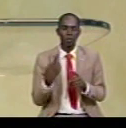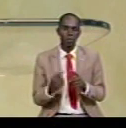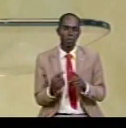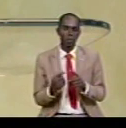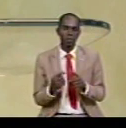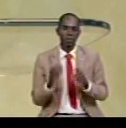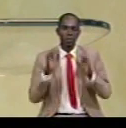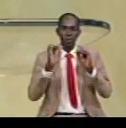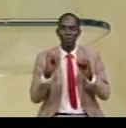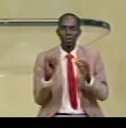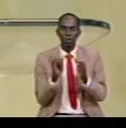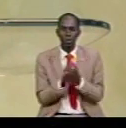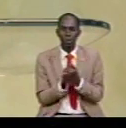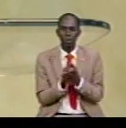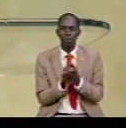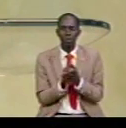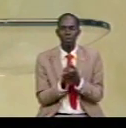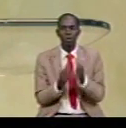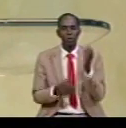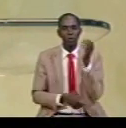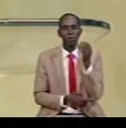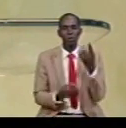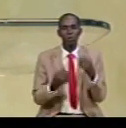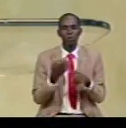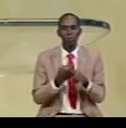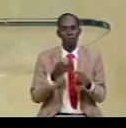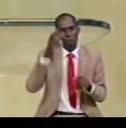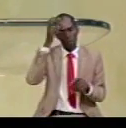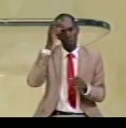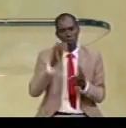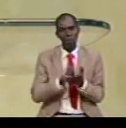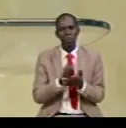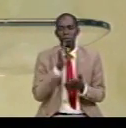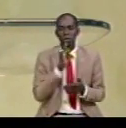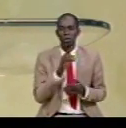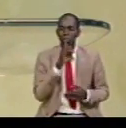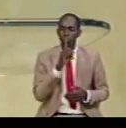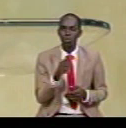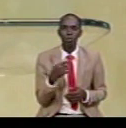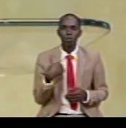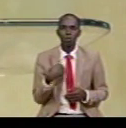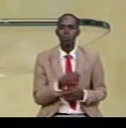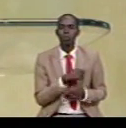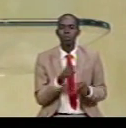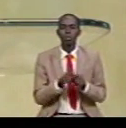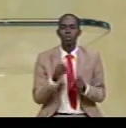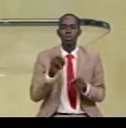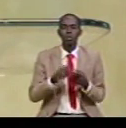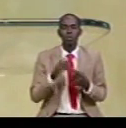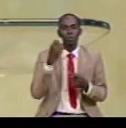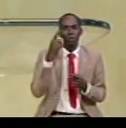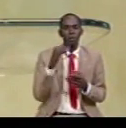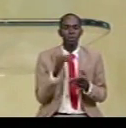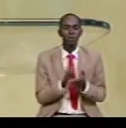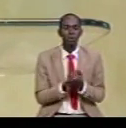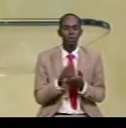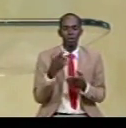devil, and that is true. But we need also to understand that the temptation can come from